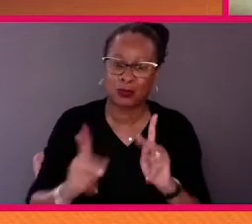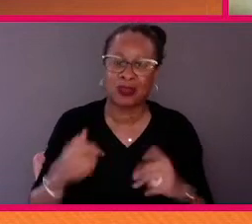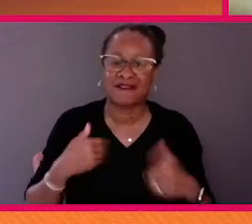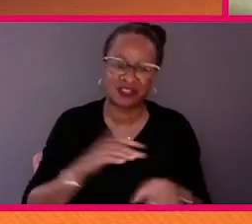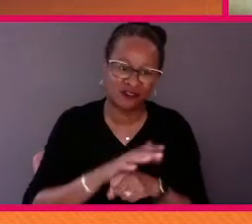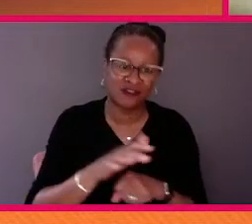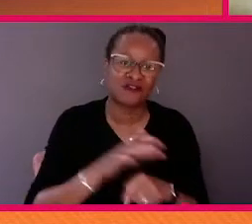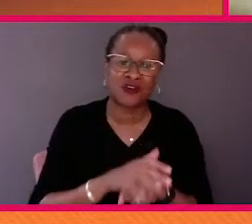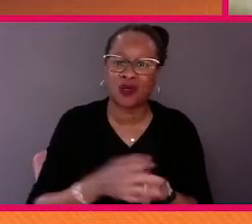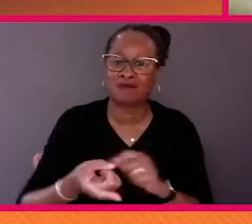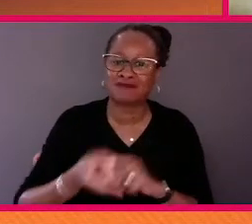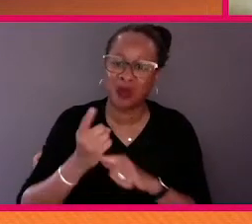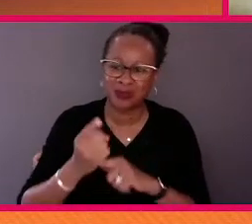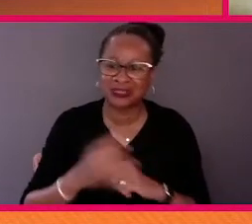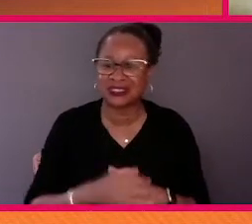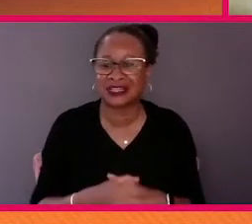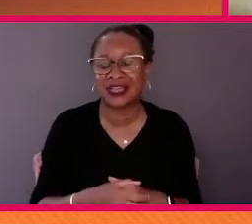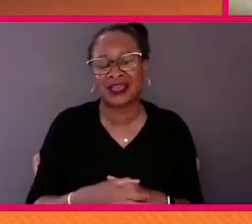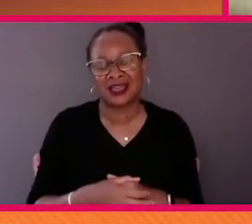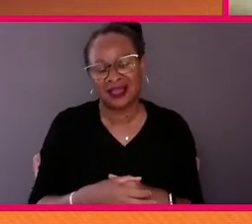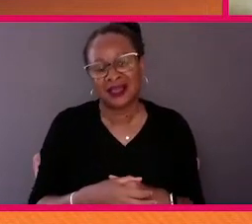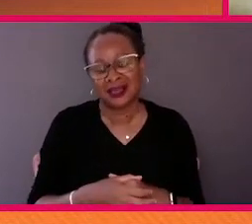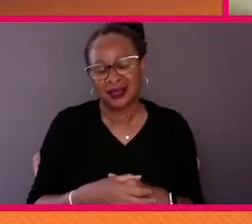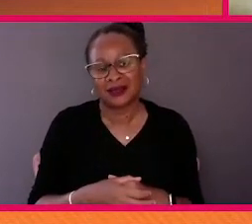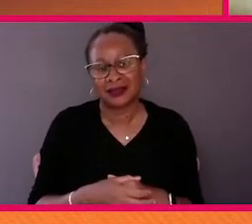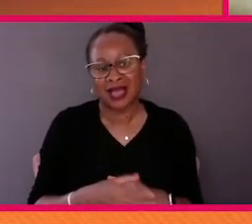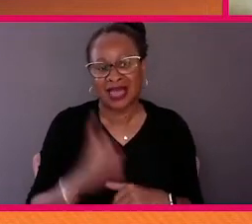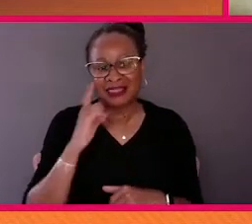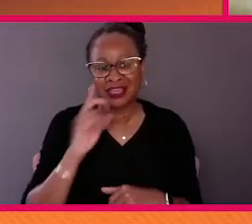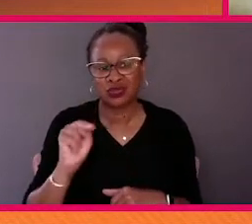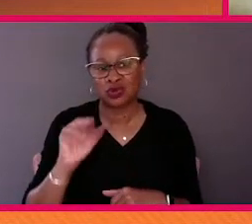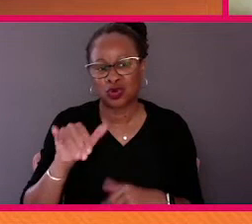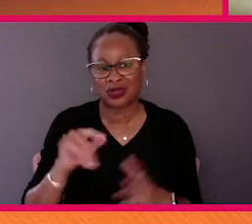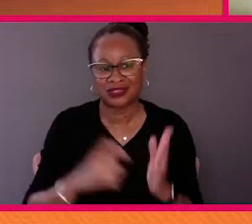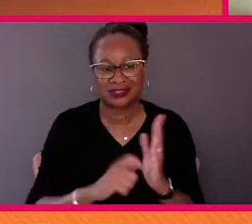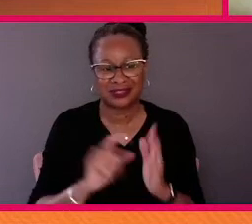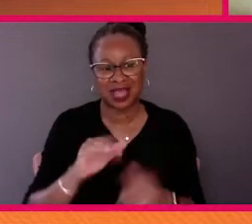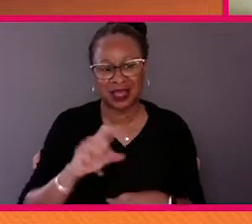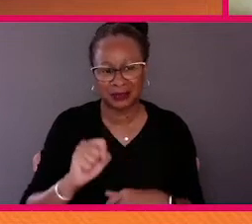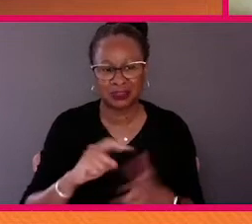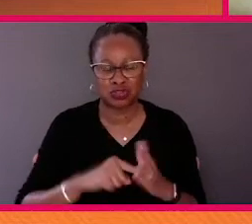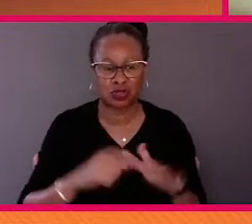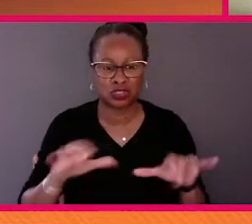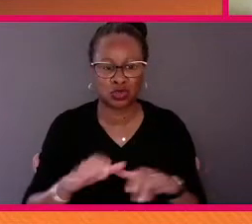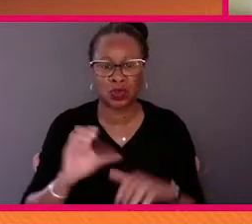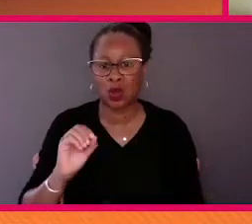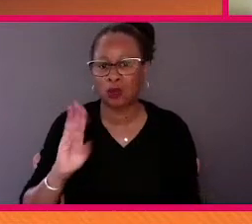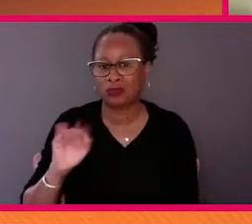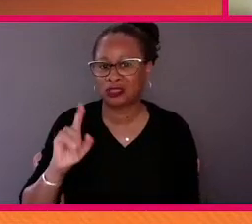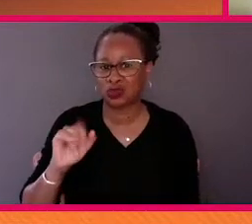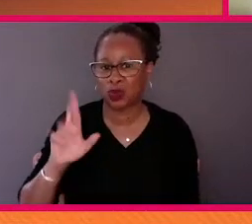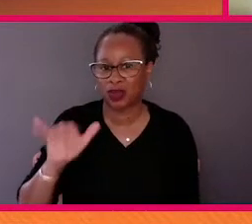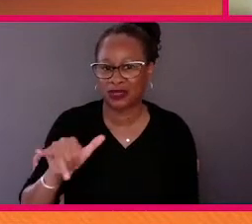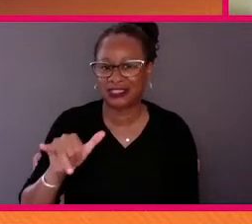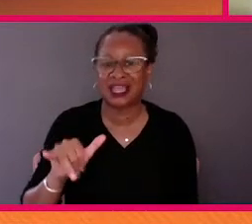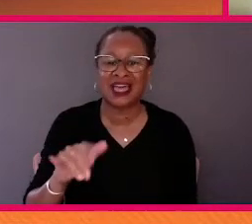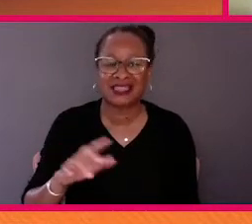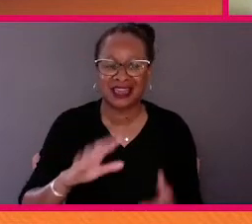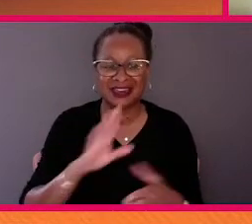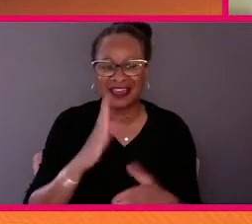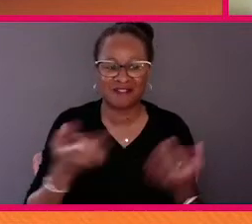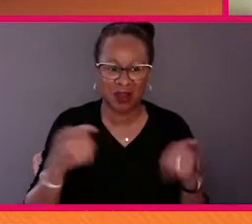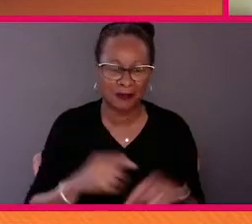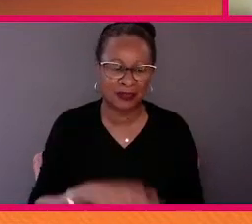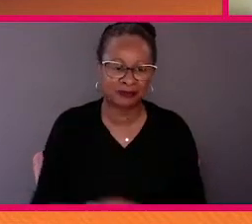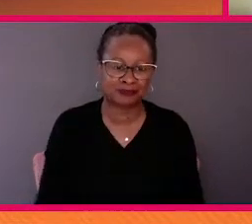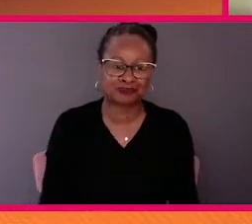their full moment. It's, you know, I think the New York Times at some point started doing this sort of like obituaries that never were. And I always had this dream. I used to work at the New